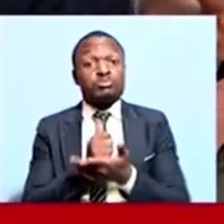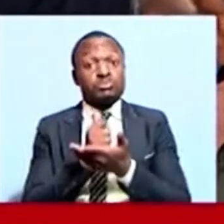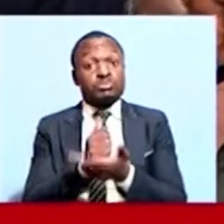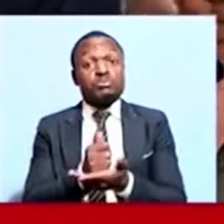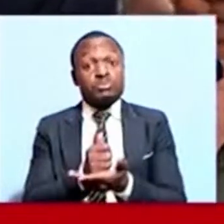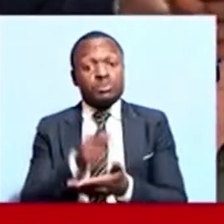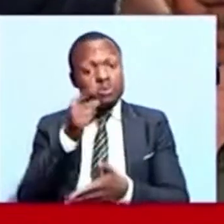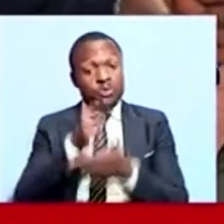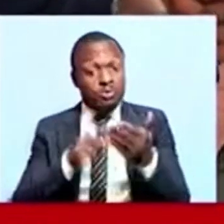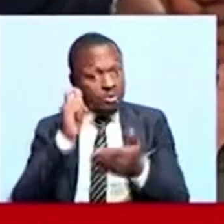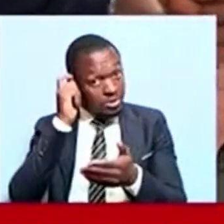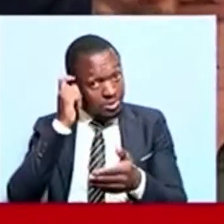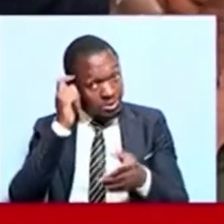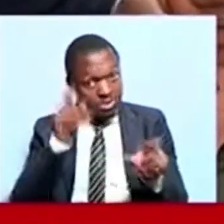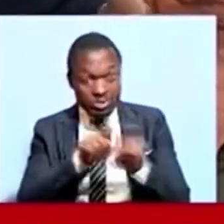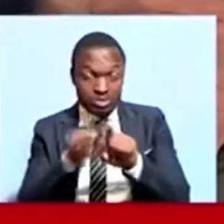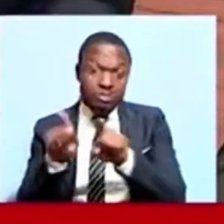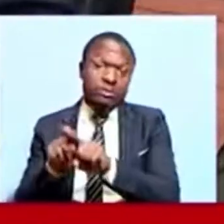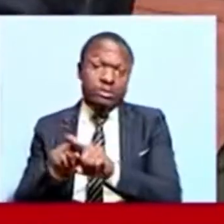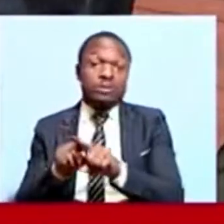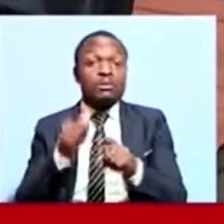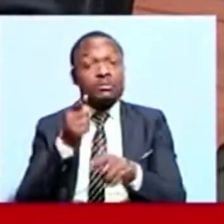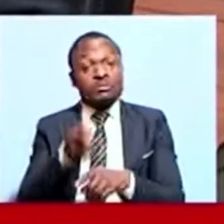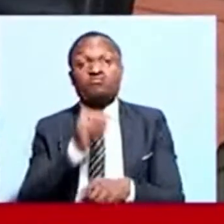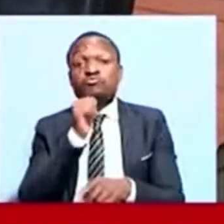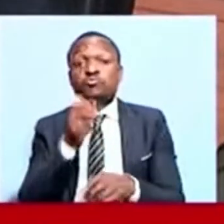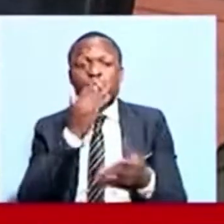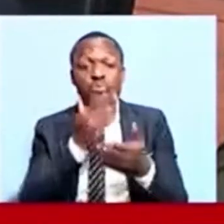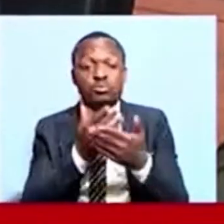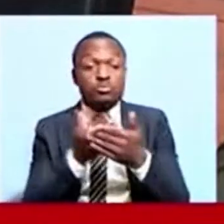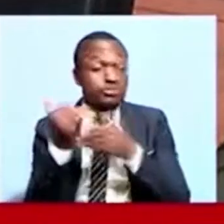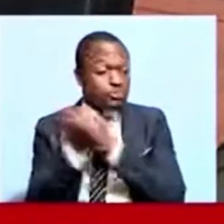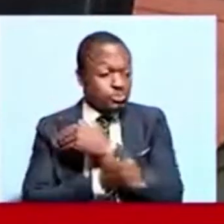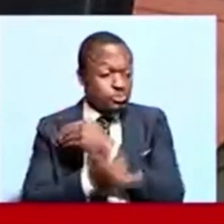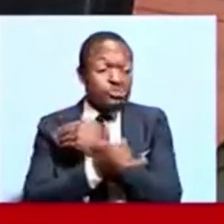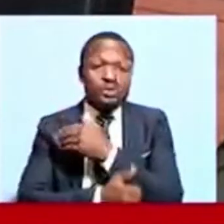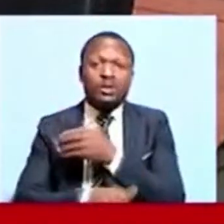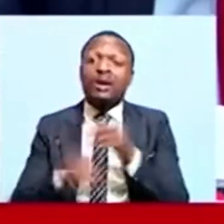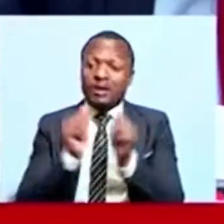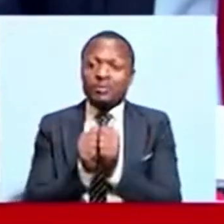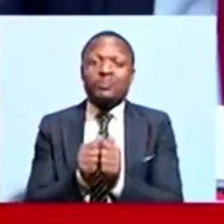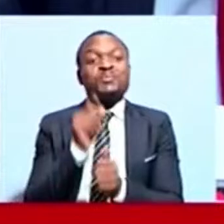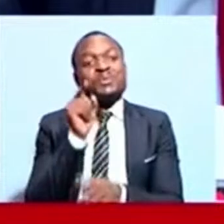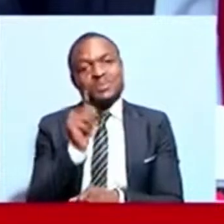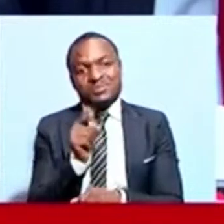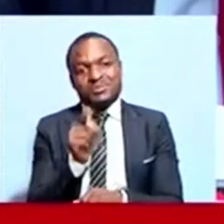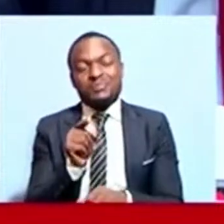that's what you're thinking also. No. Chair, this is not good for the country. I submit. I'm with you.